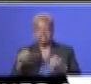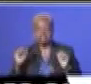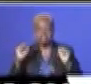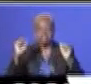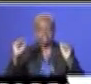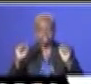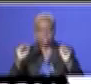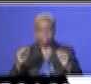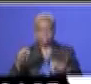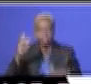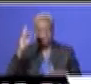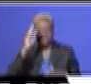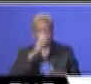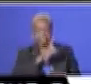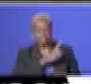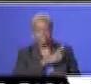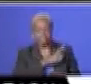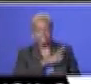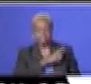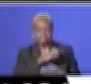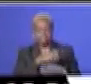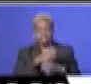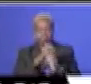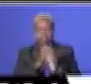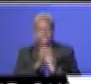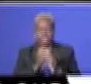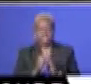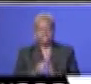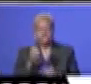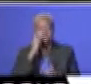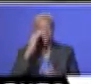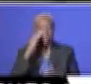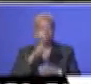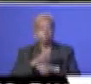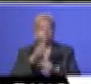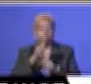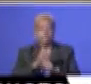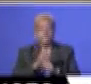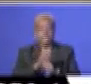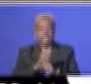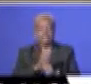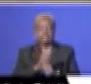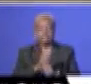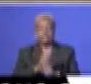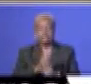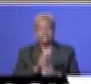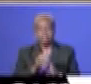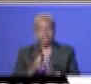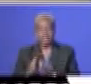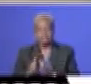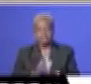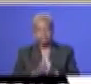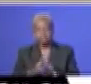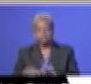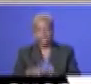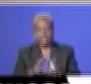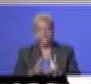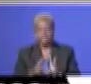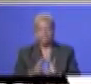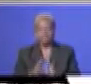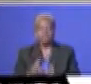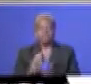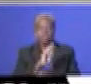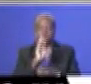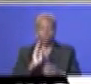Alexandria Dean even shared tips to create your own wipes from a homemade method should the need arise. Basically, we grab some